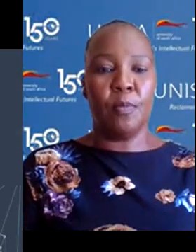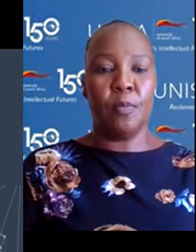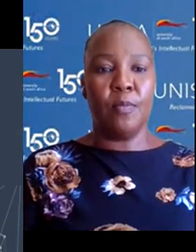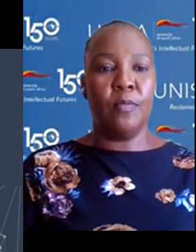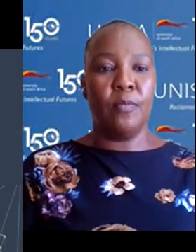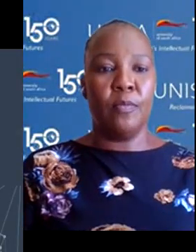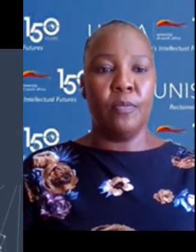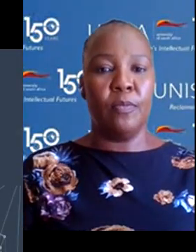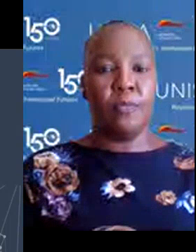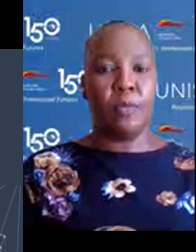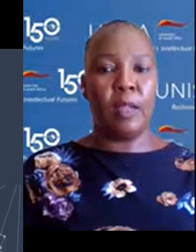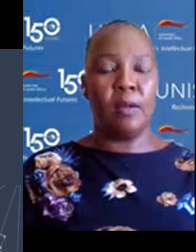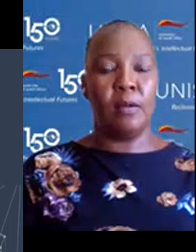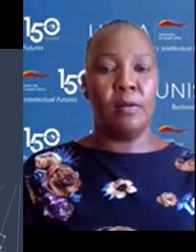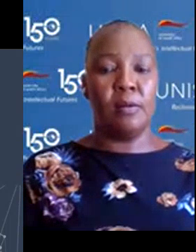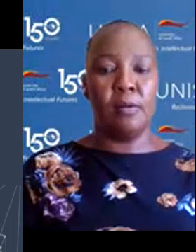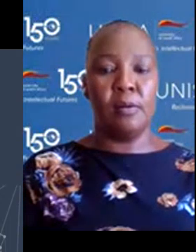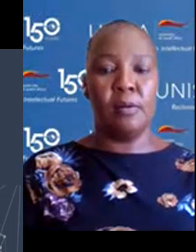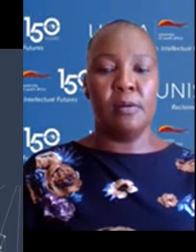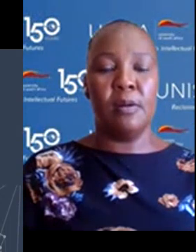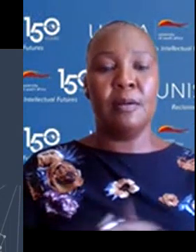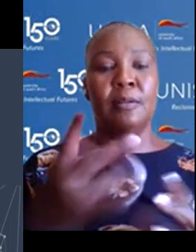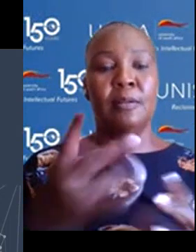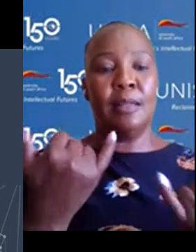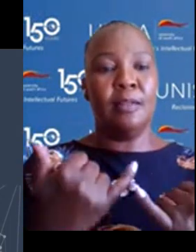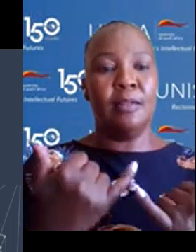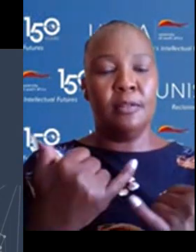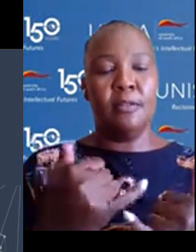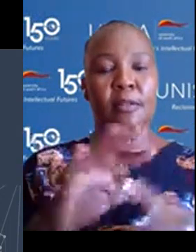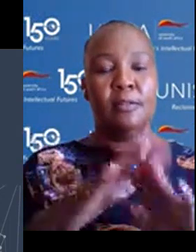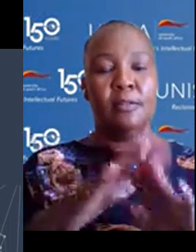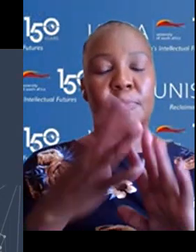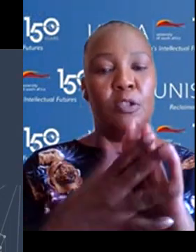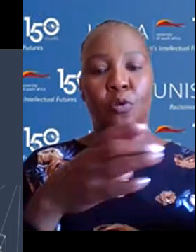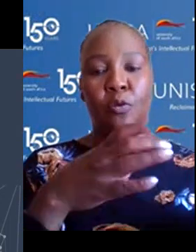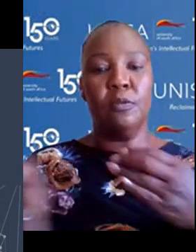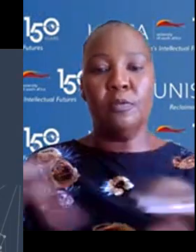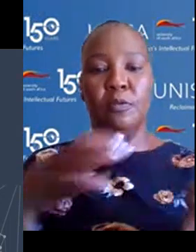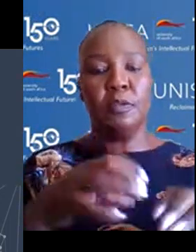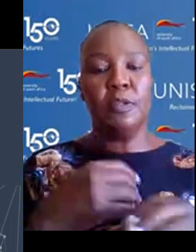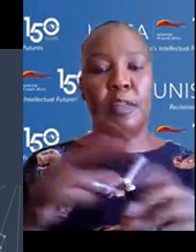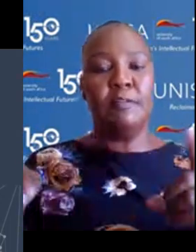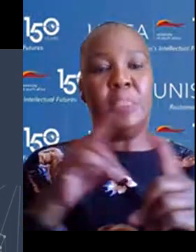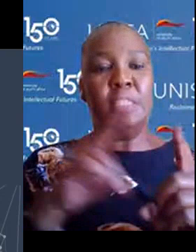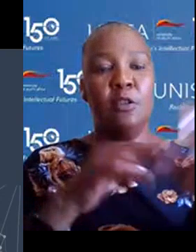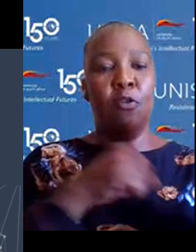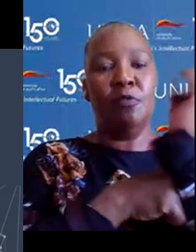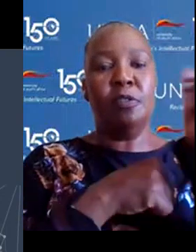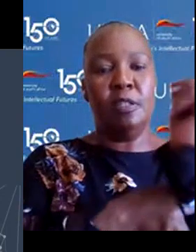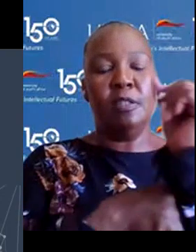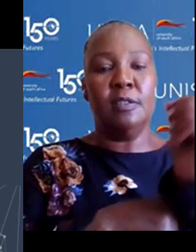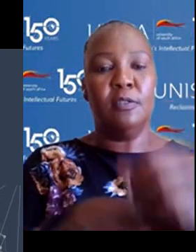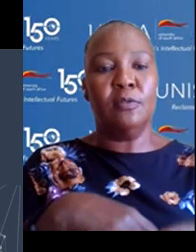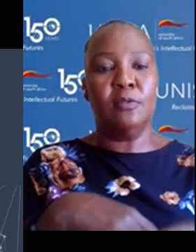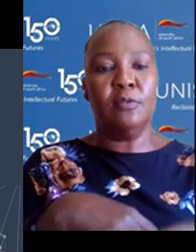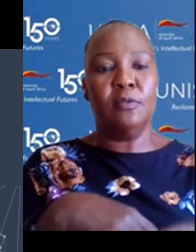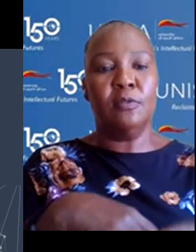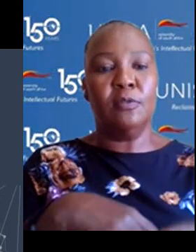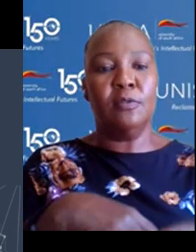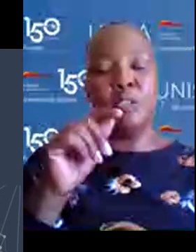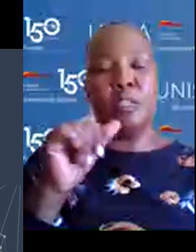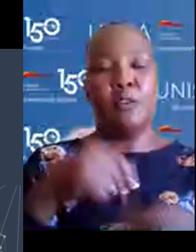Okay, so for this one, we now have completed the activities. So you should have now visited Office, portal.office.com or signed